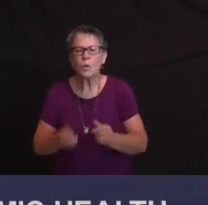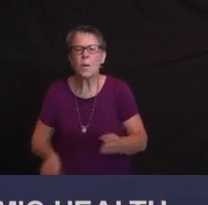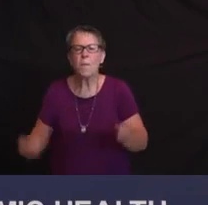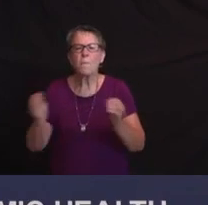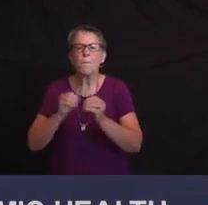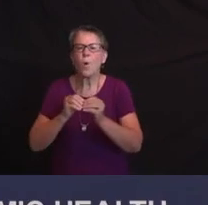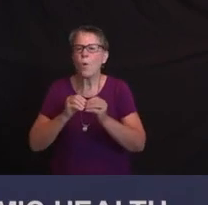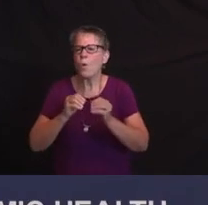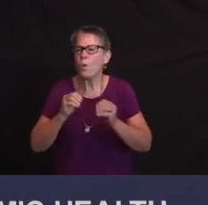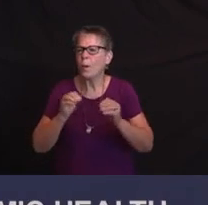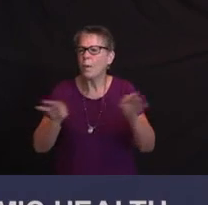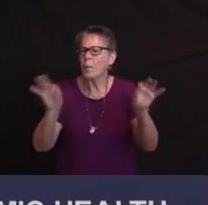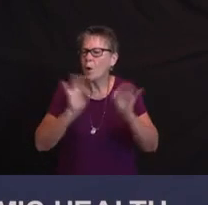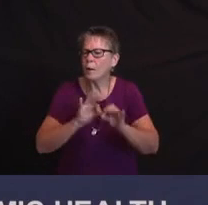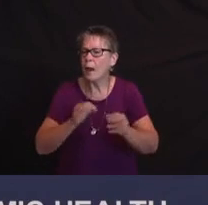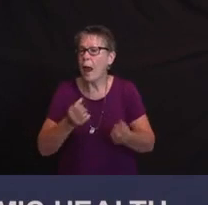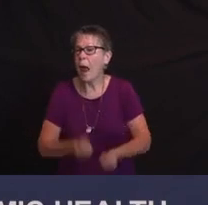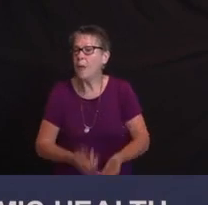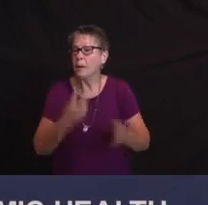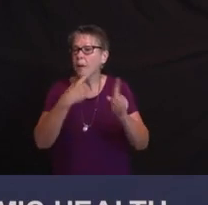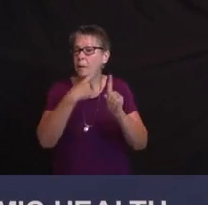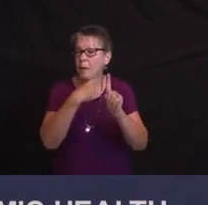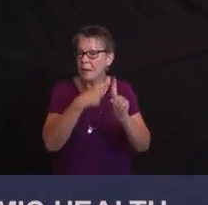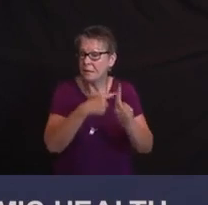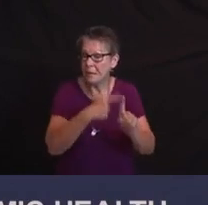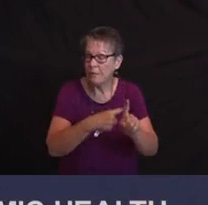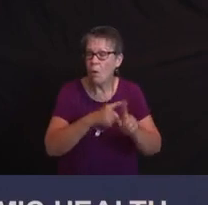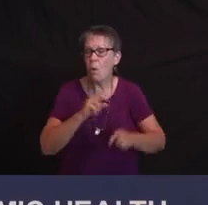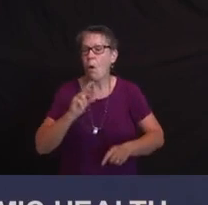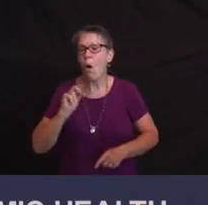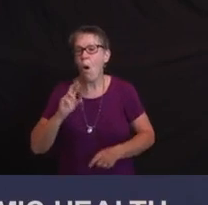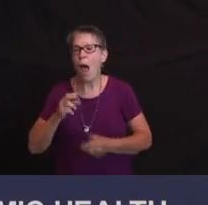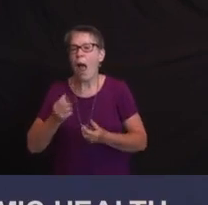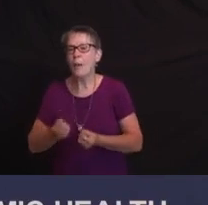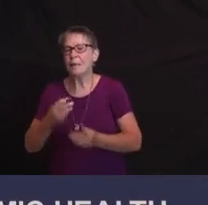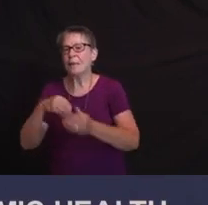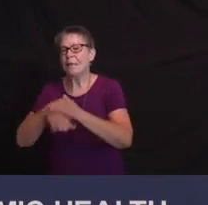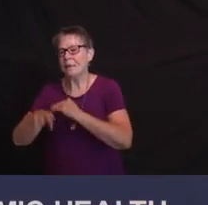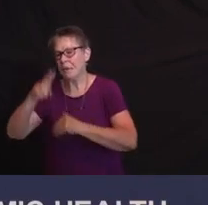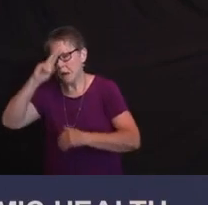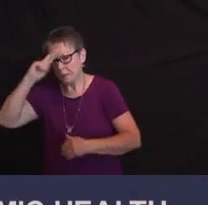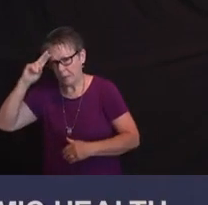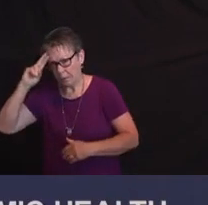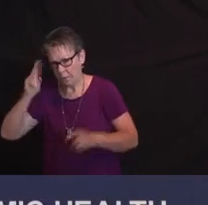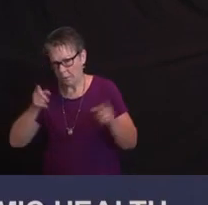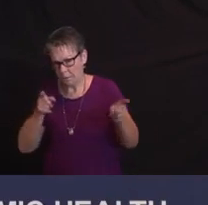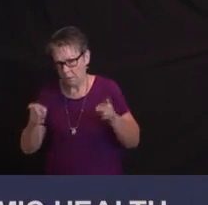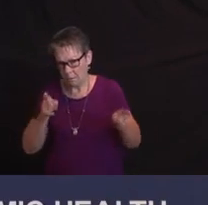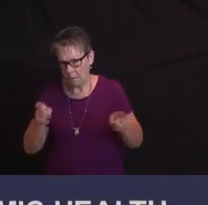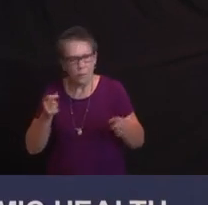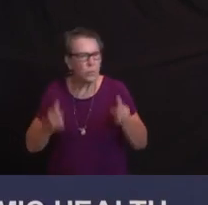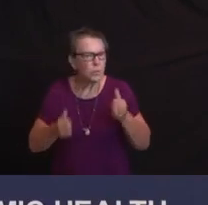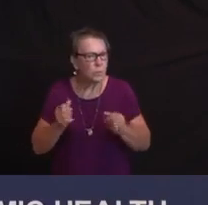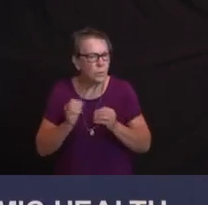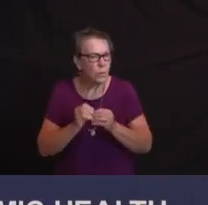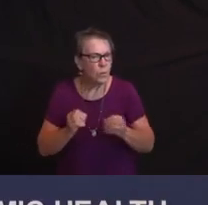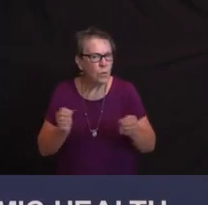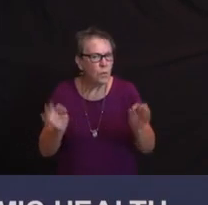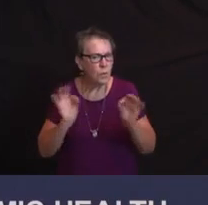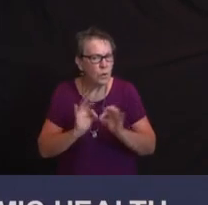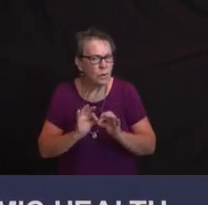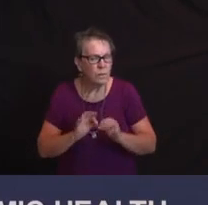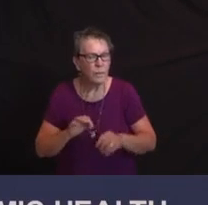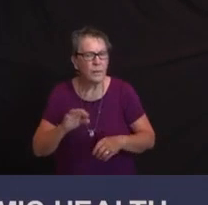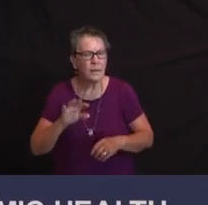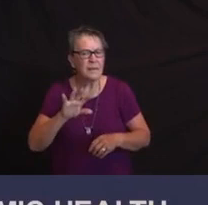today, and we have a situation where we have 650 people in the hospital, 651, but as the governor said, that's nowhere near where we were during